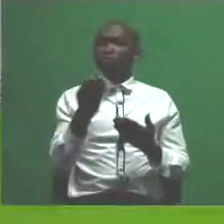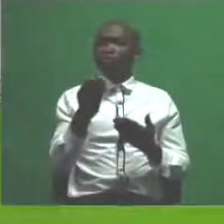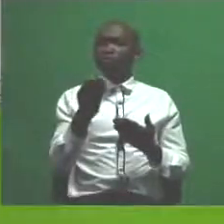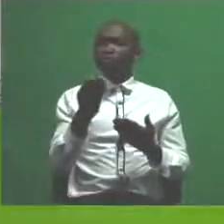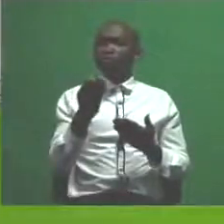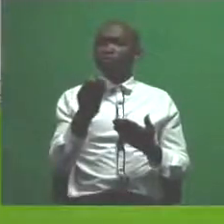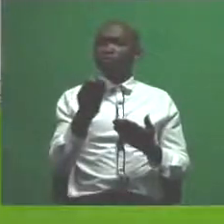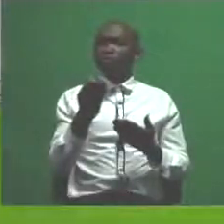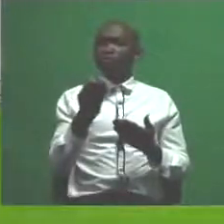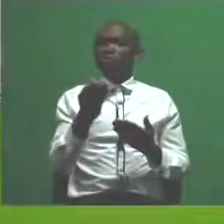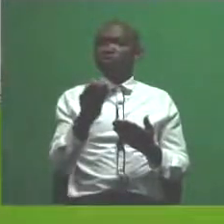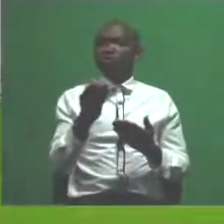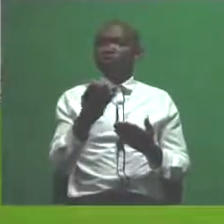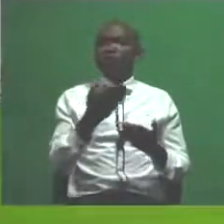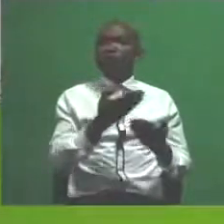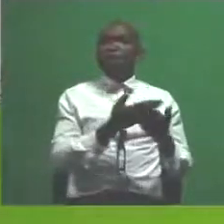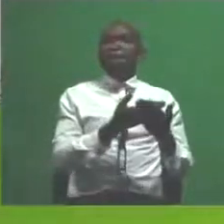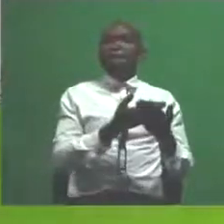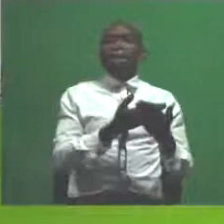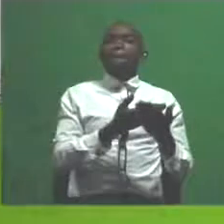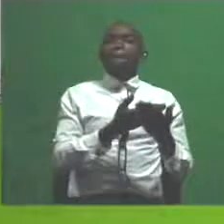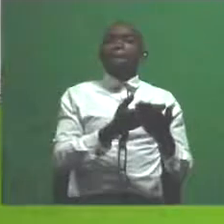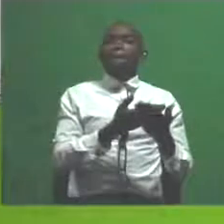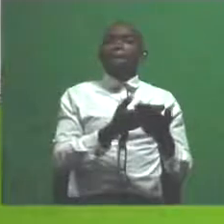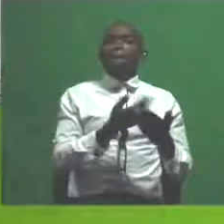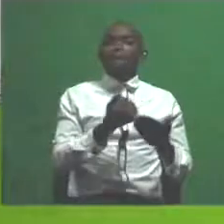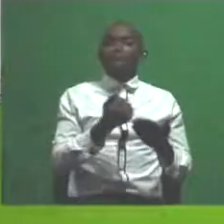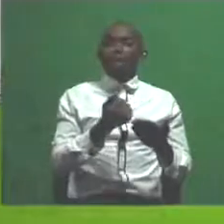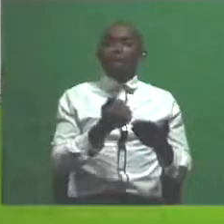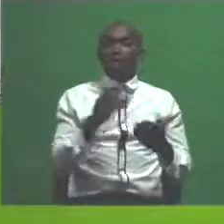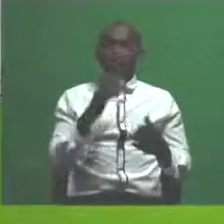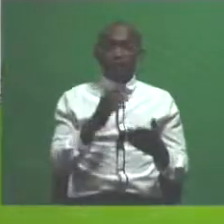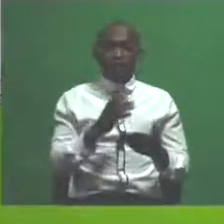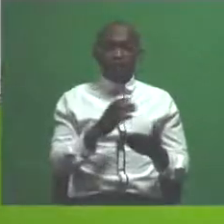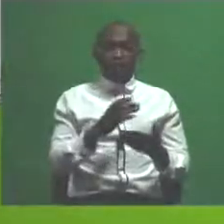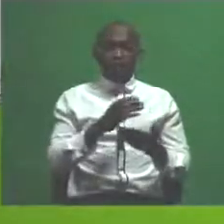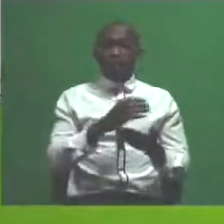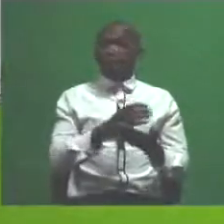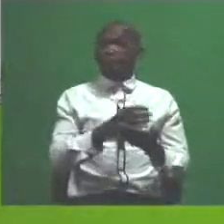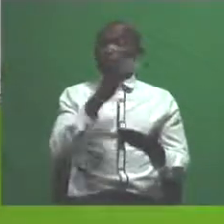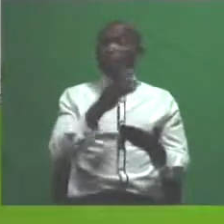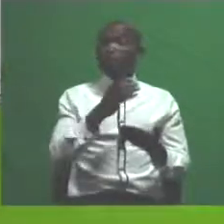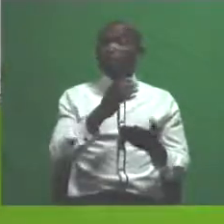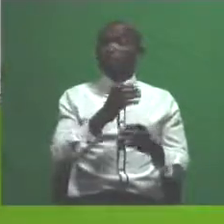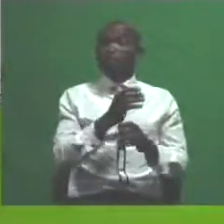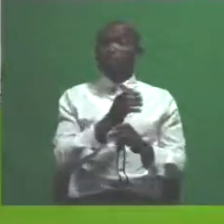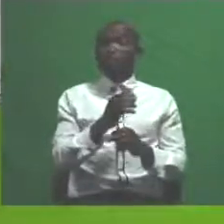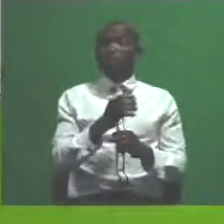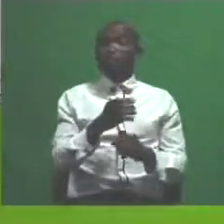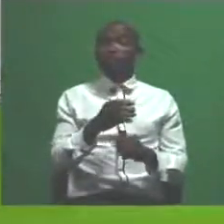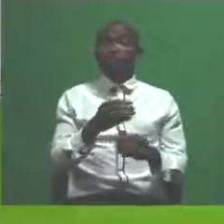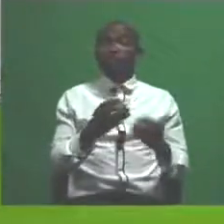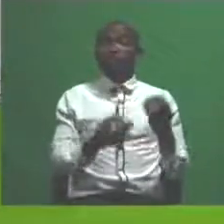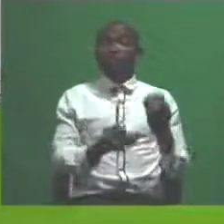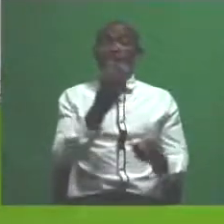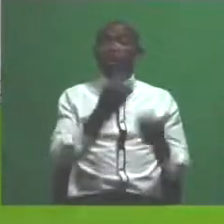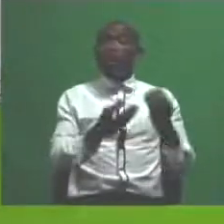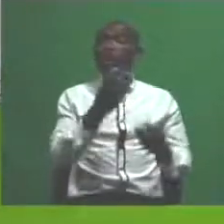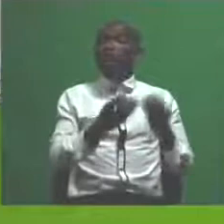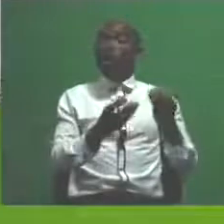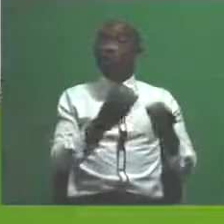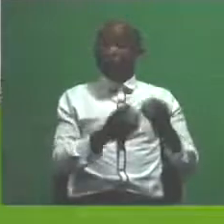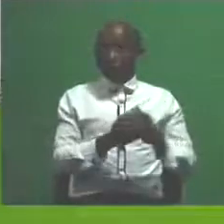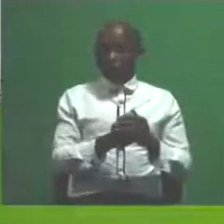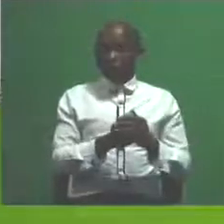Yes. Because once we hold this beaker, we feel hot. It's too